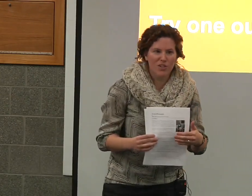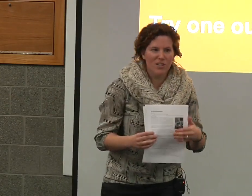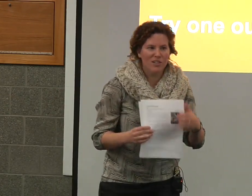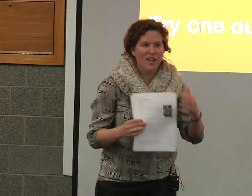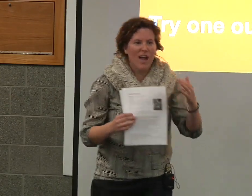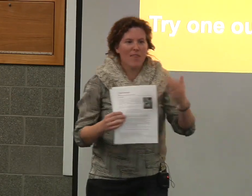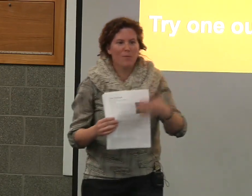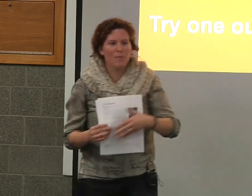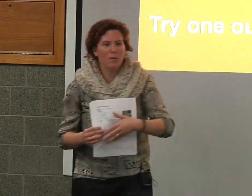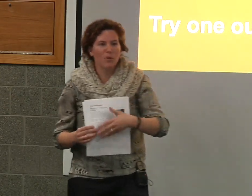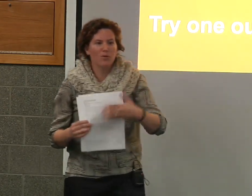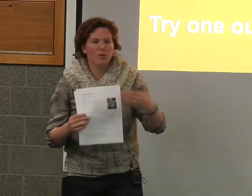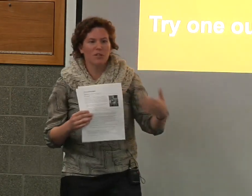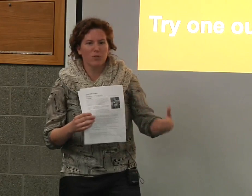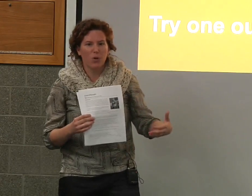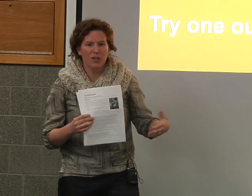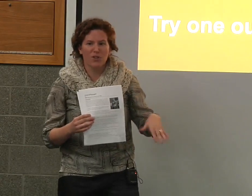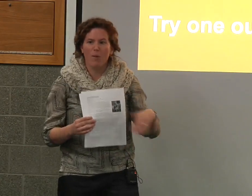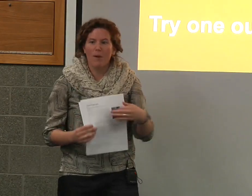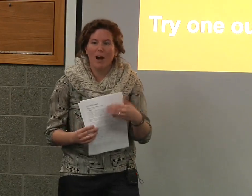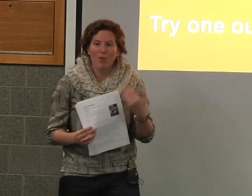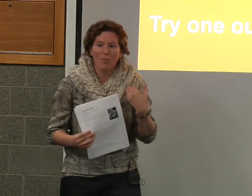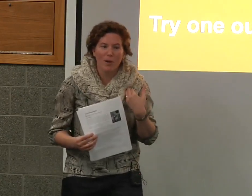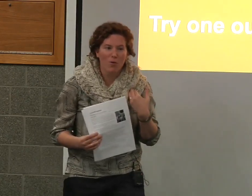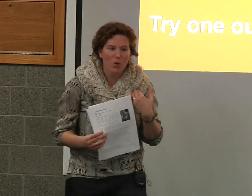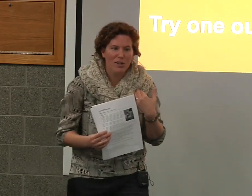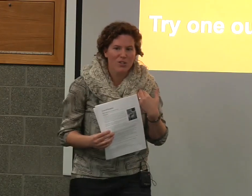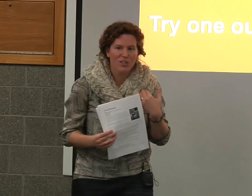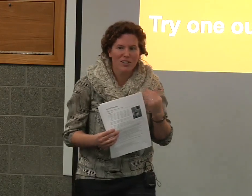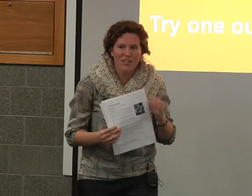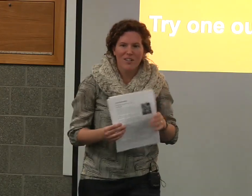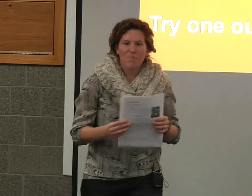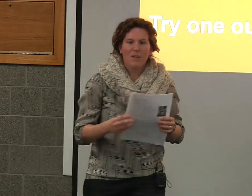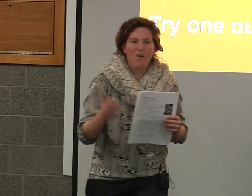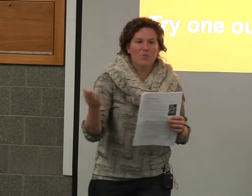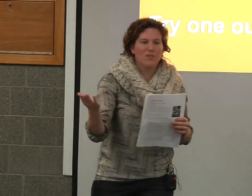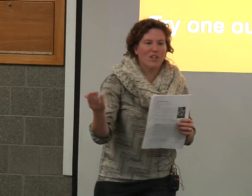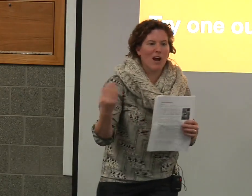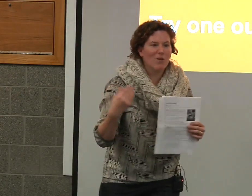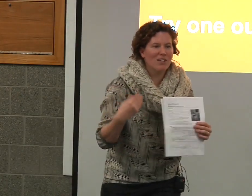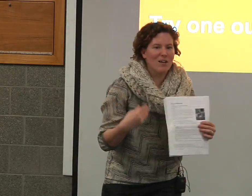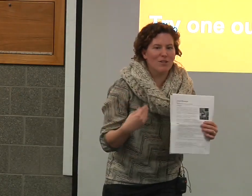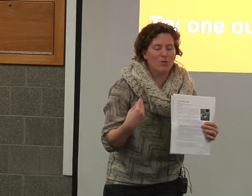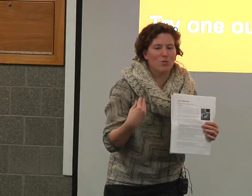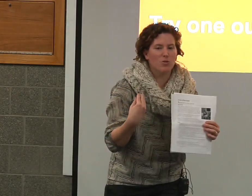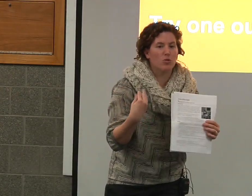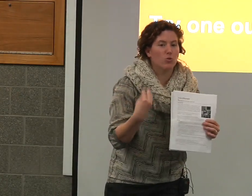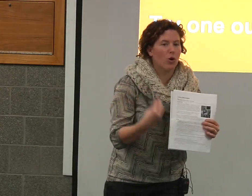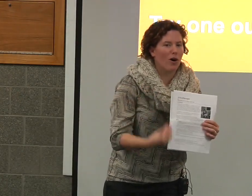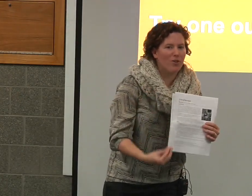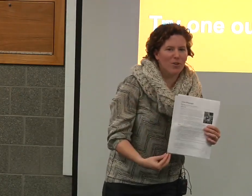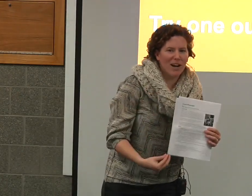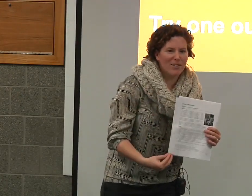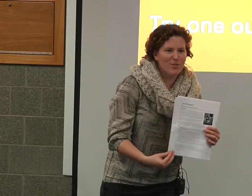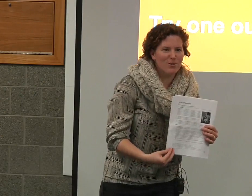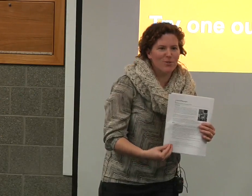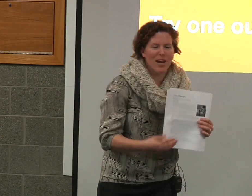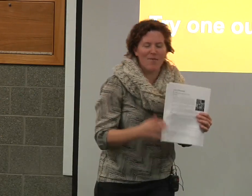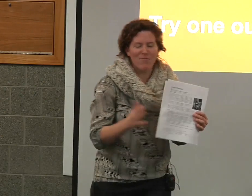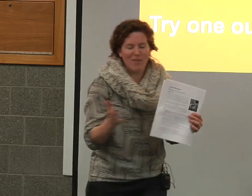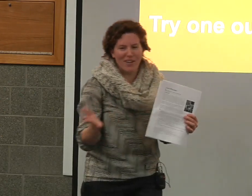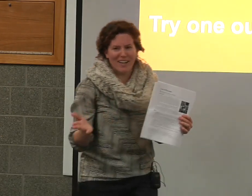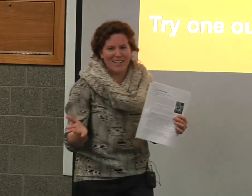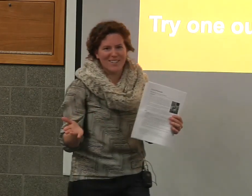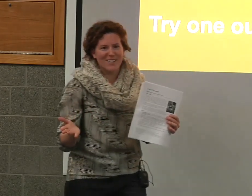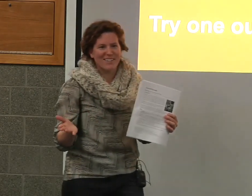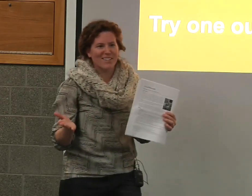on the first question, and then maybe we move to a different question, or maybe I write my own question, I was mentioning, I really like having students draw their